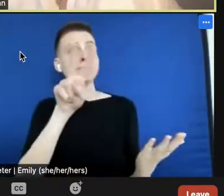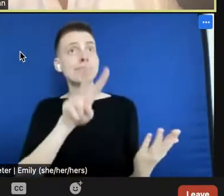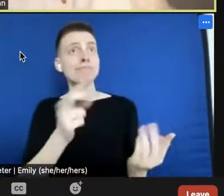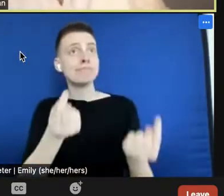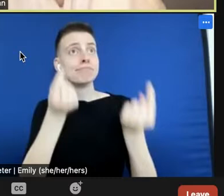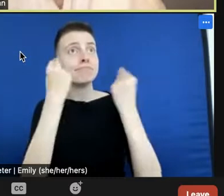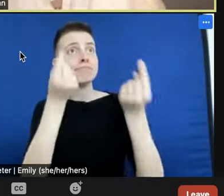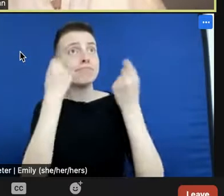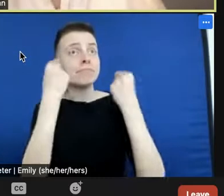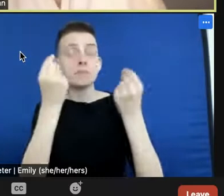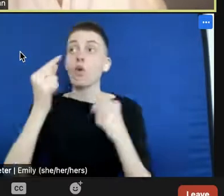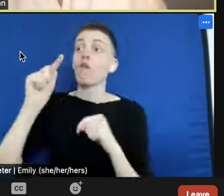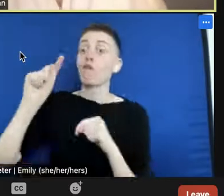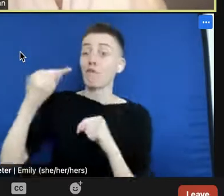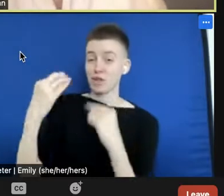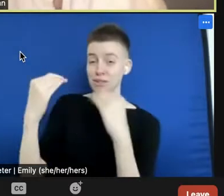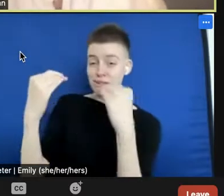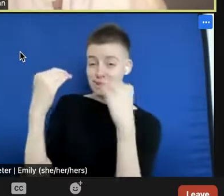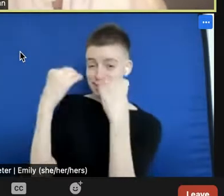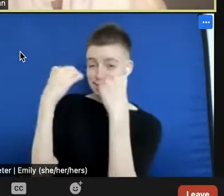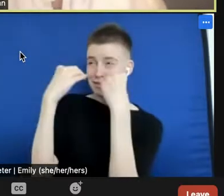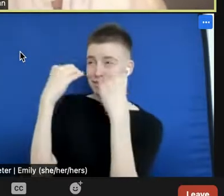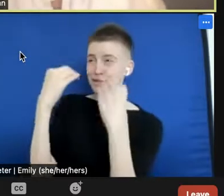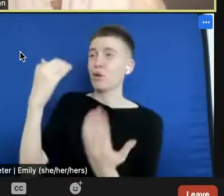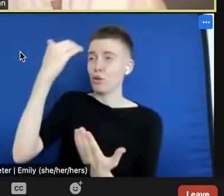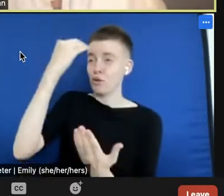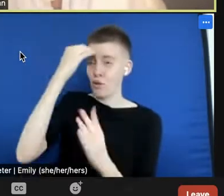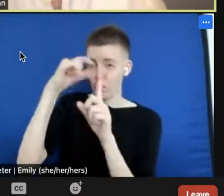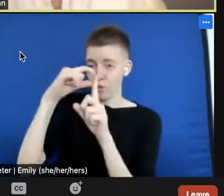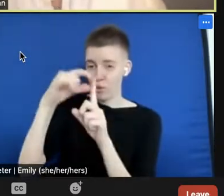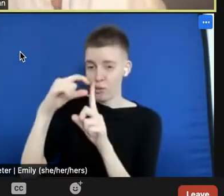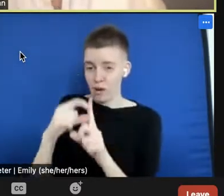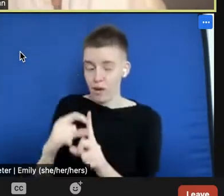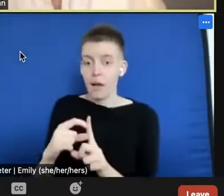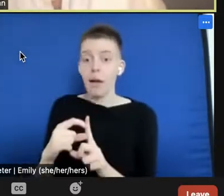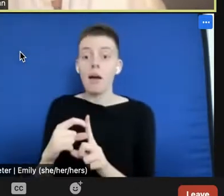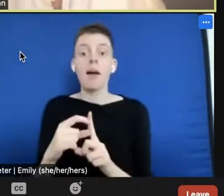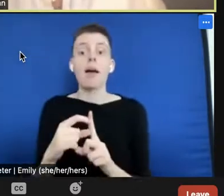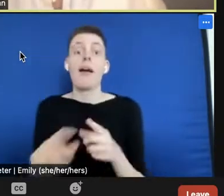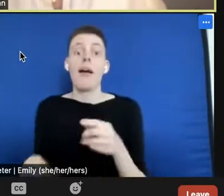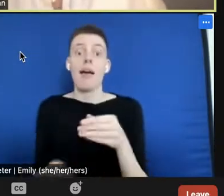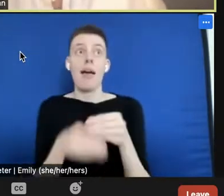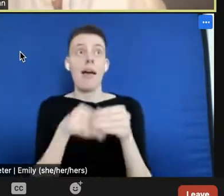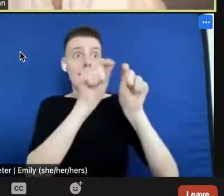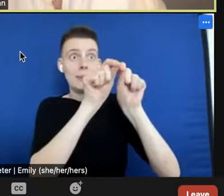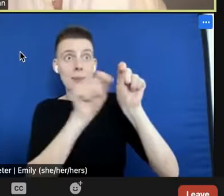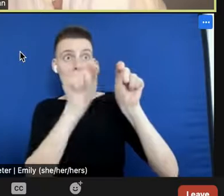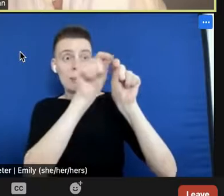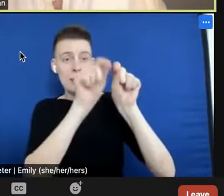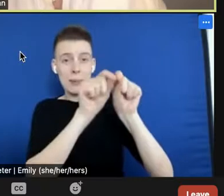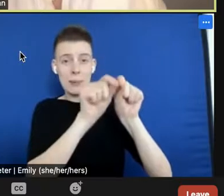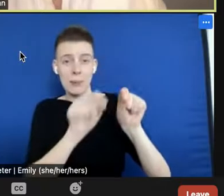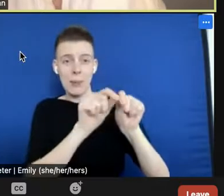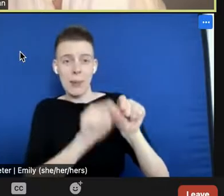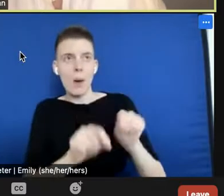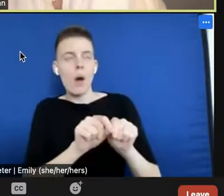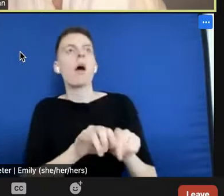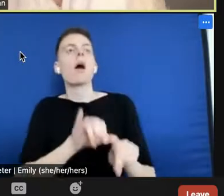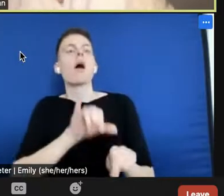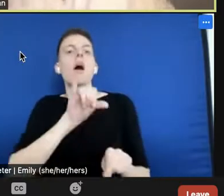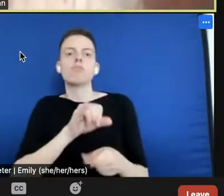teach them to me. And then the word bubbling is effective as a way